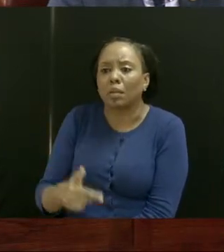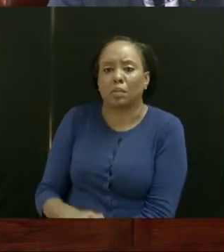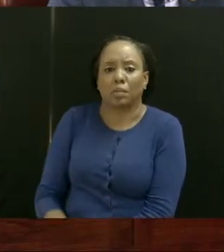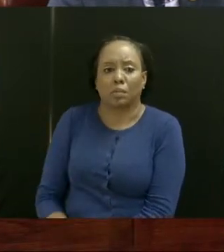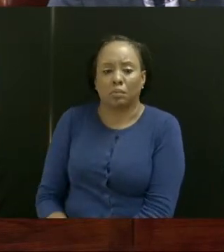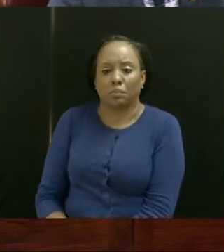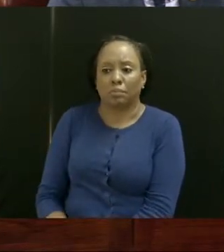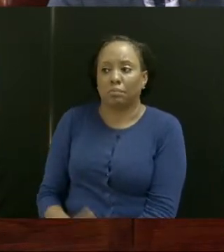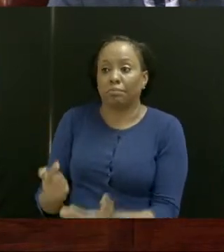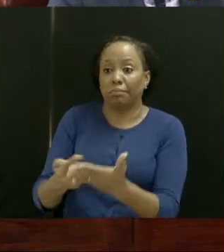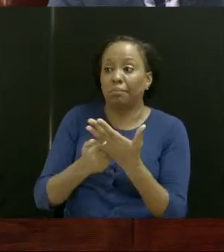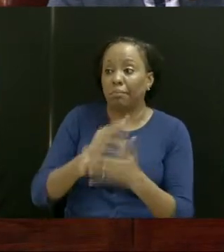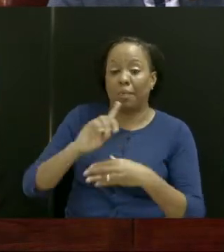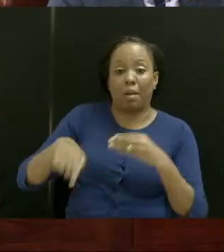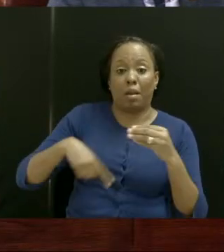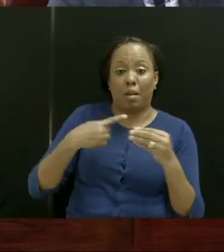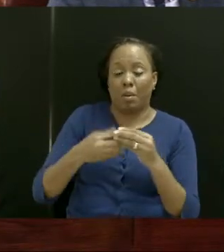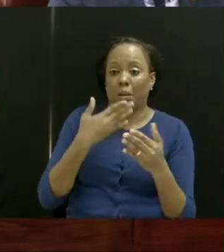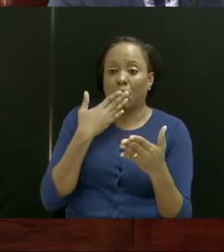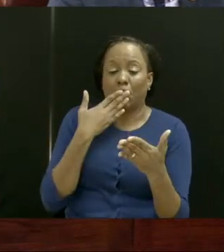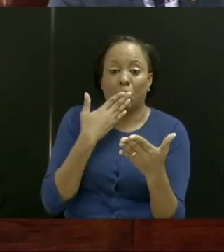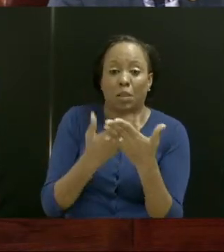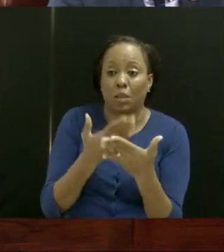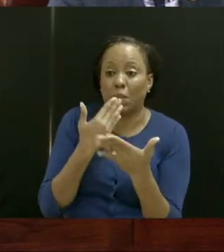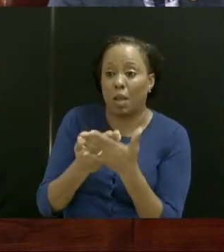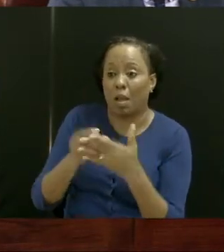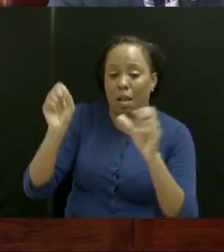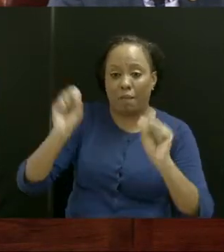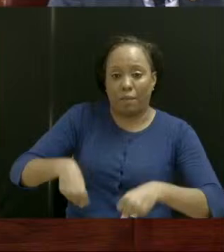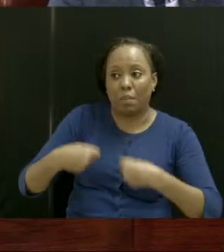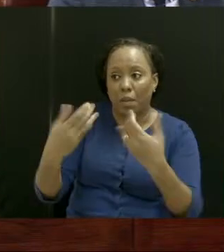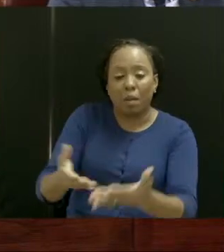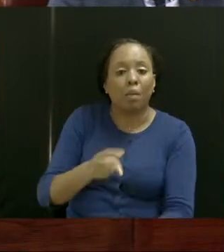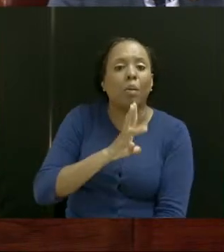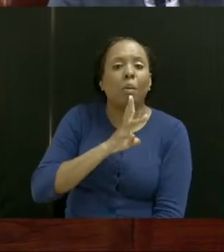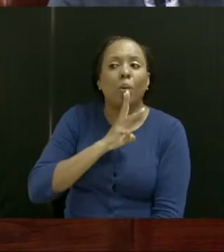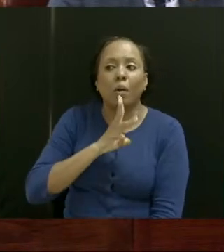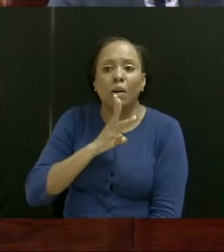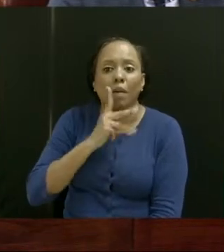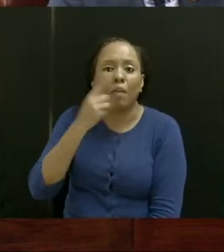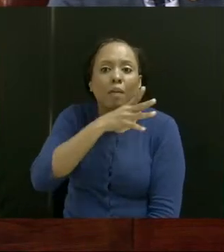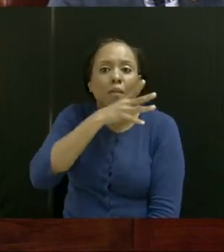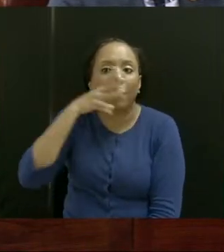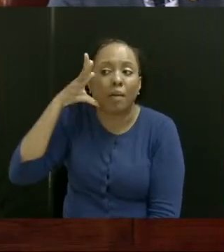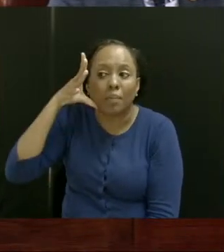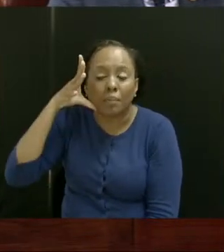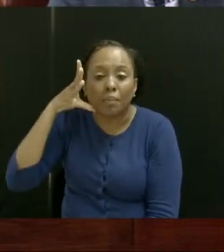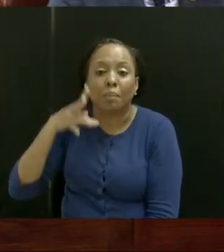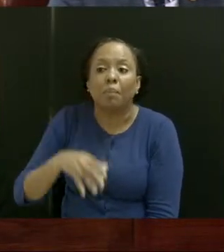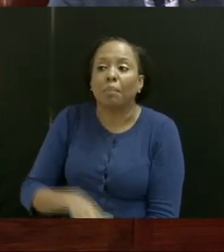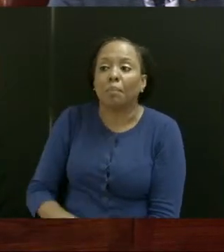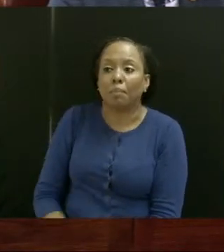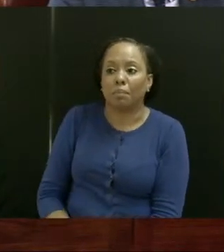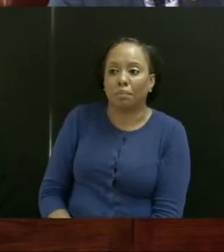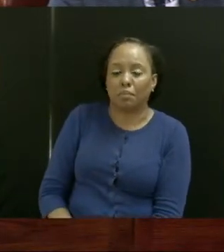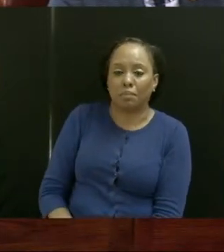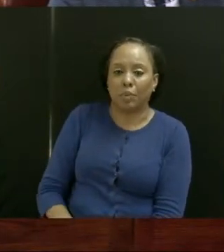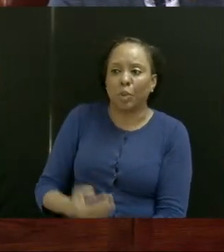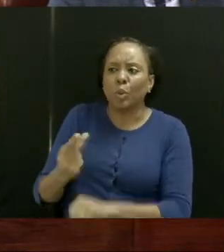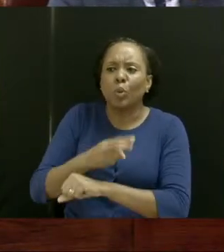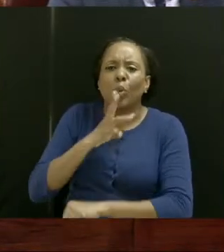Discussion should be about adequate levels and availability of water for farming and for